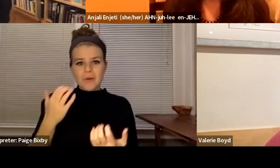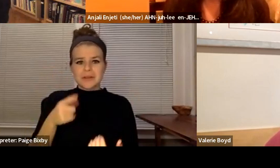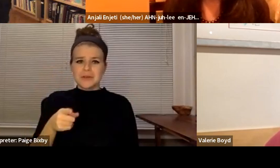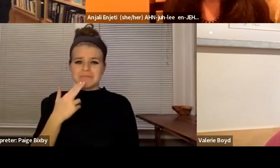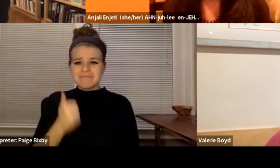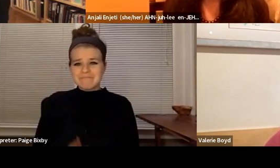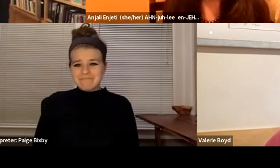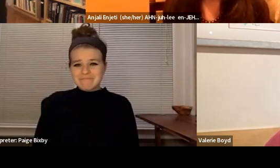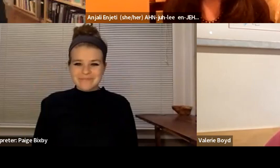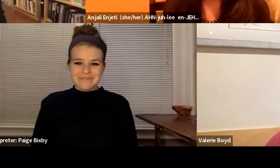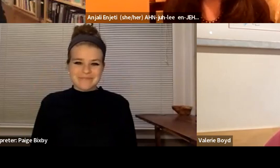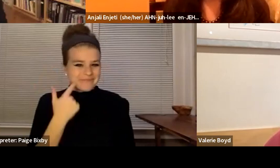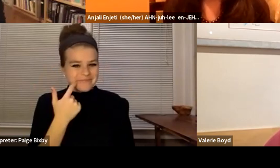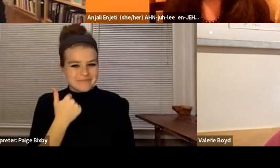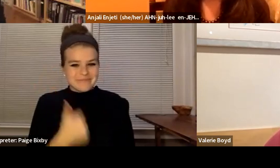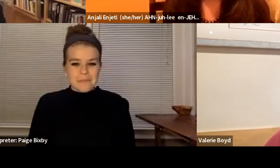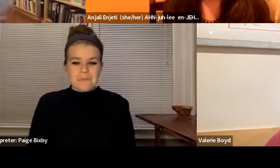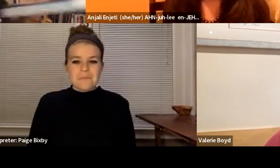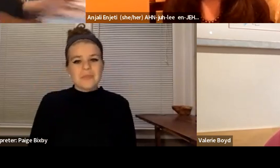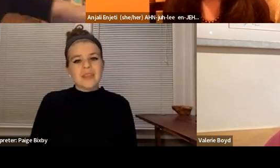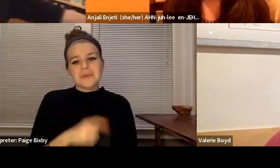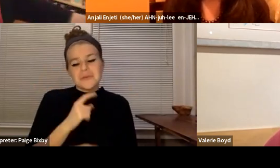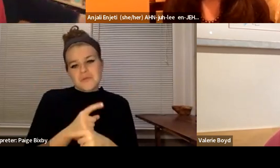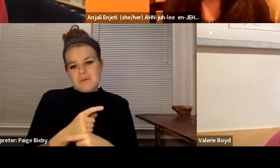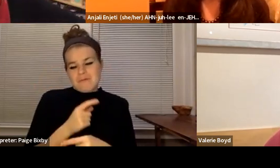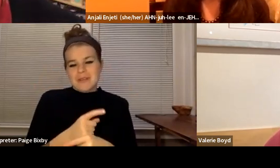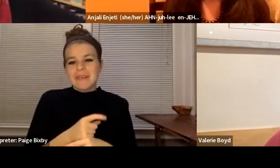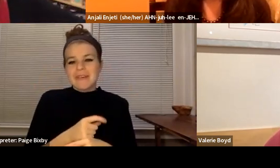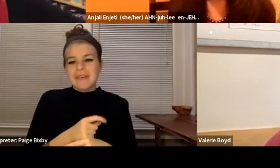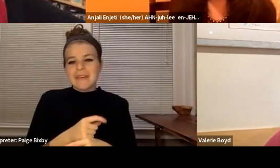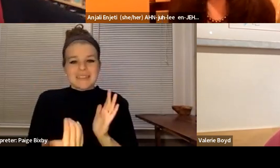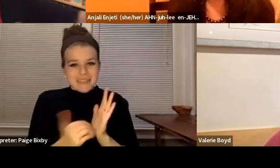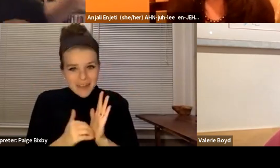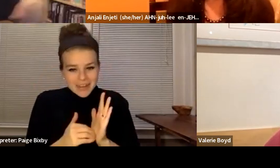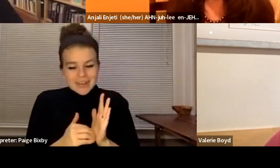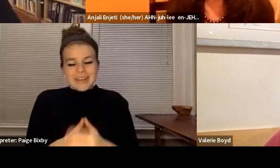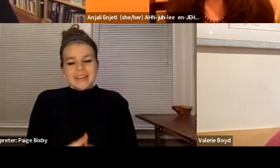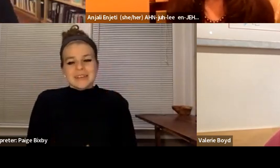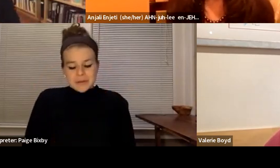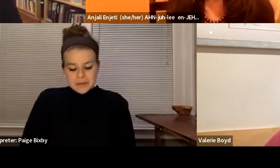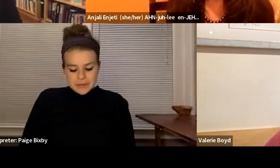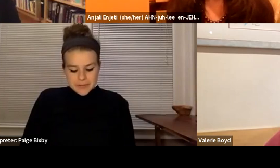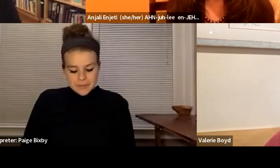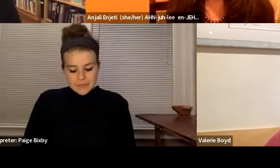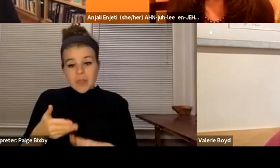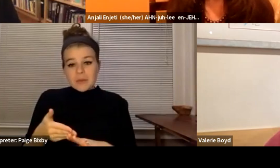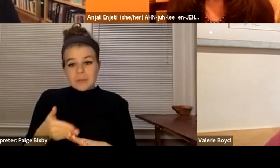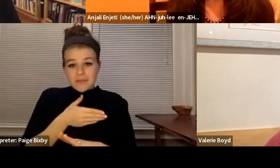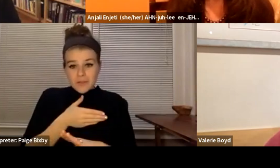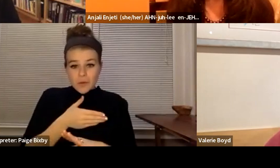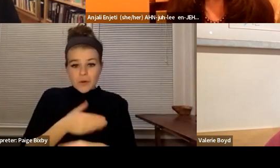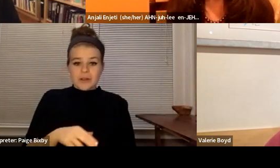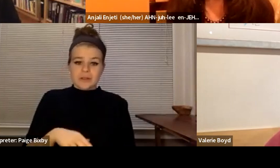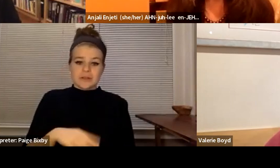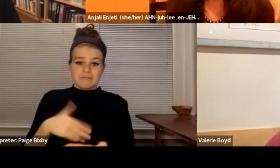cute. Yeah, you know, you're right. And again, I think it was, you know, I mean, before landing at UGA, I had other